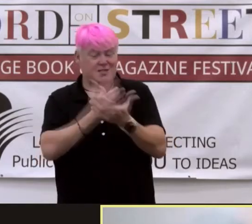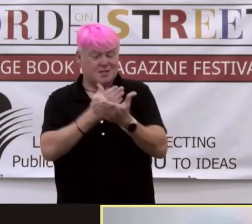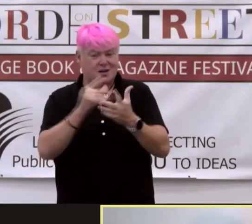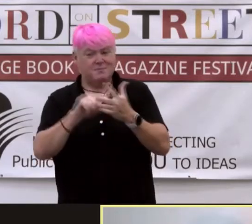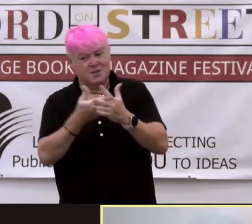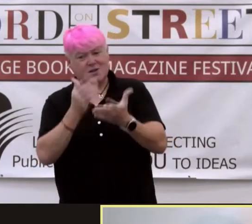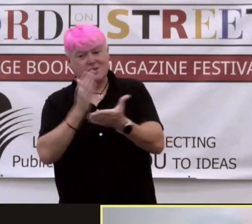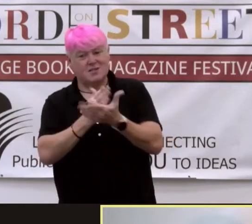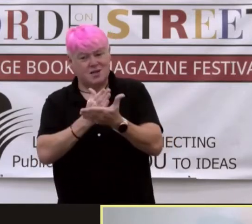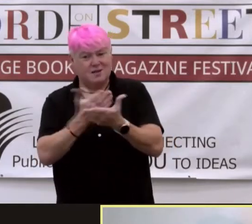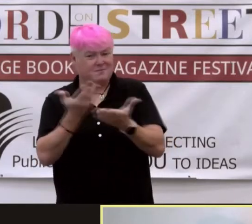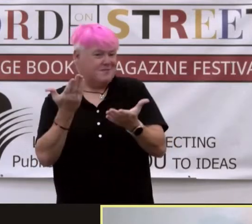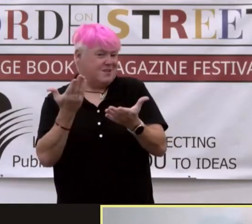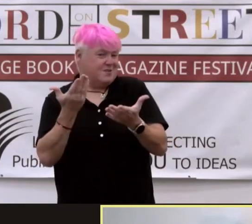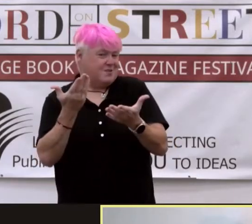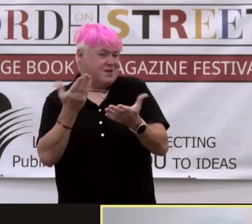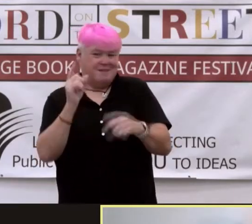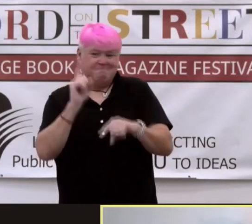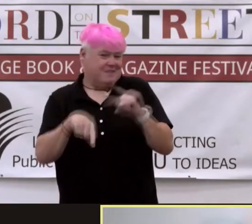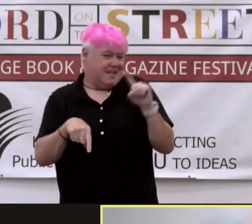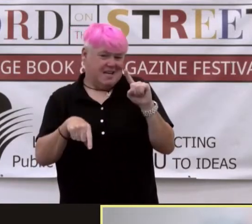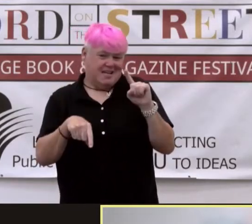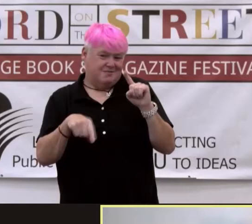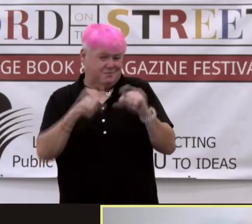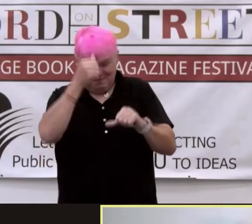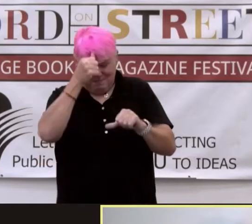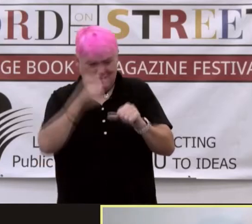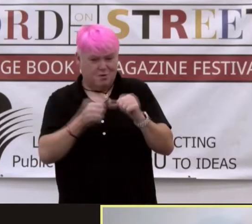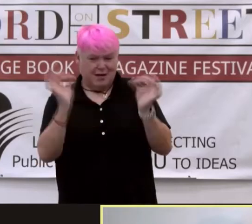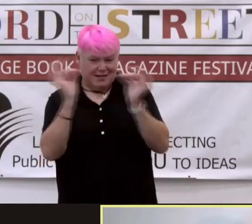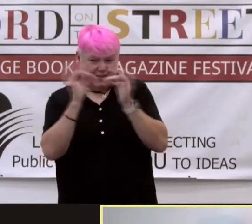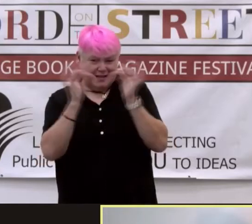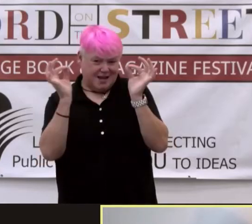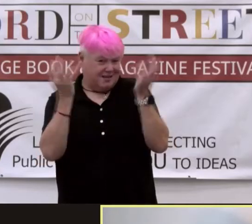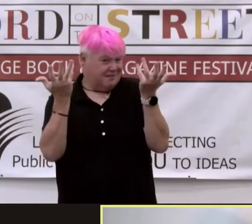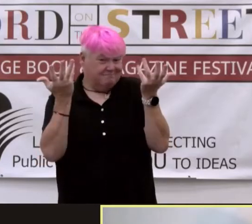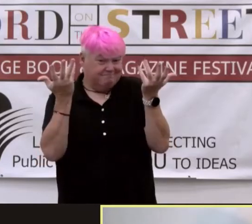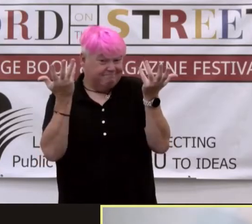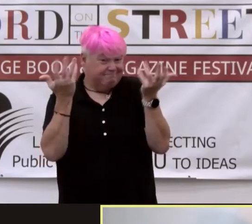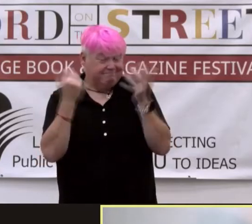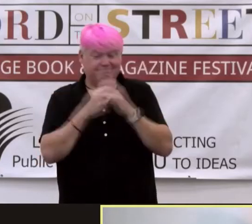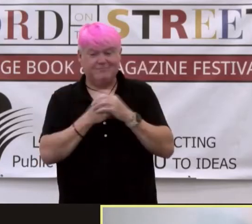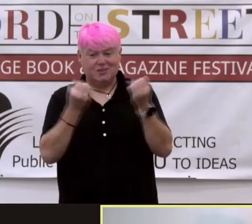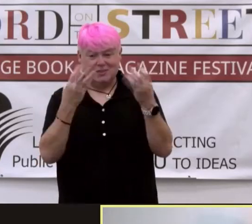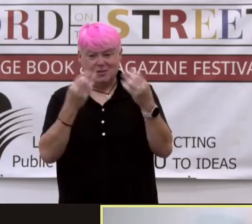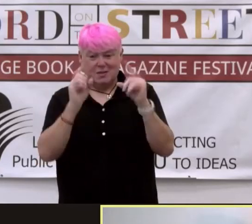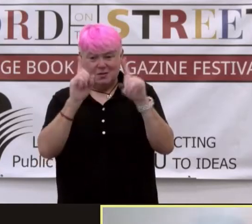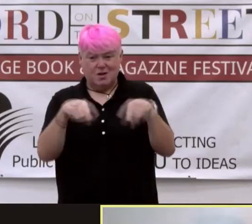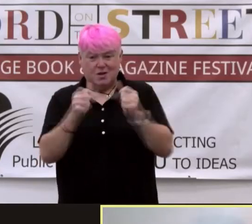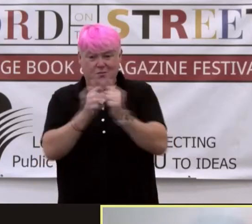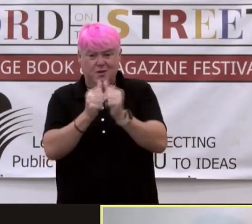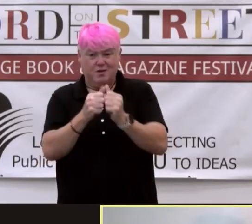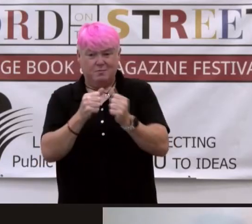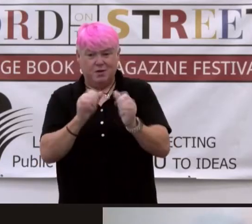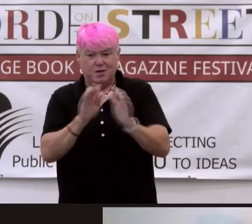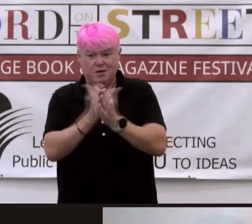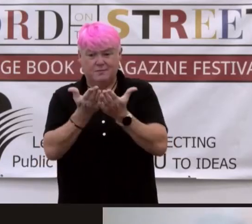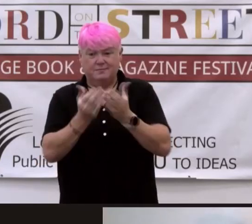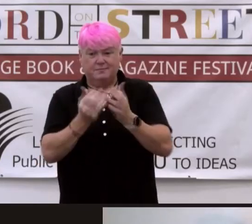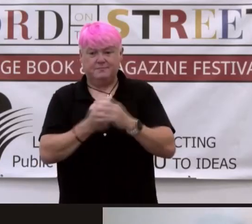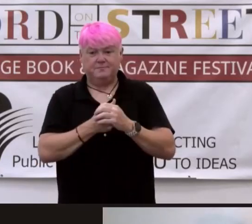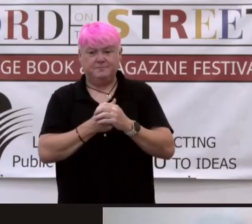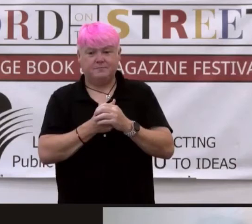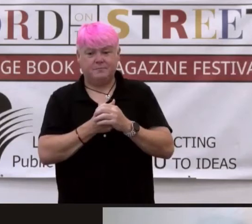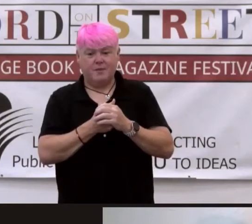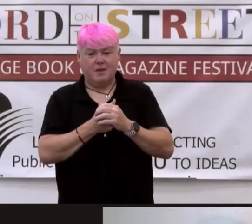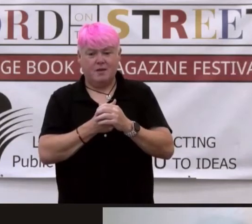exactly what its opening was. It was just so much going on with that book. Mm-hmm. From Tessa,